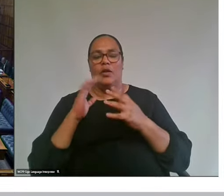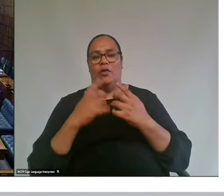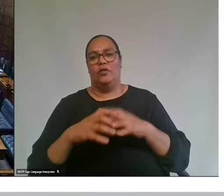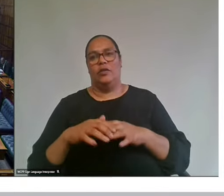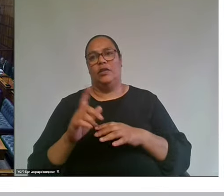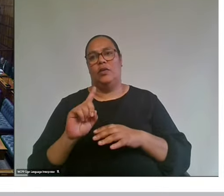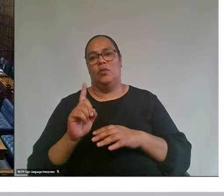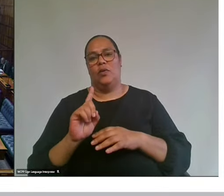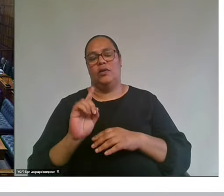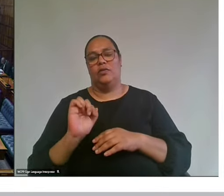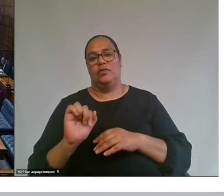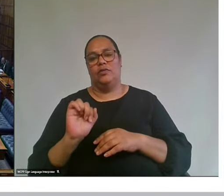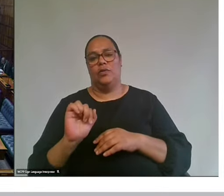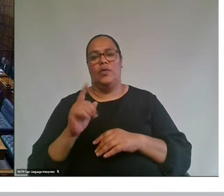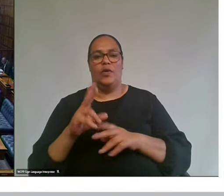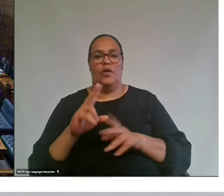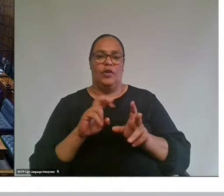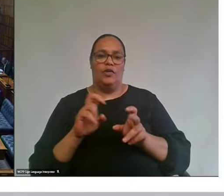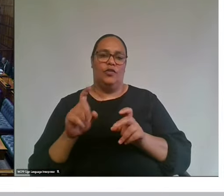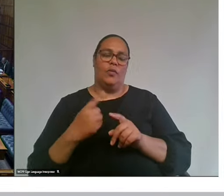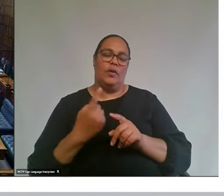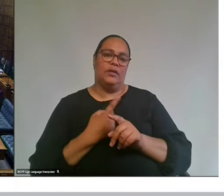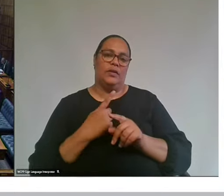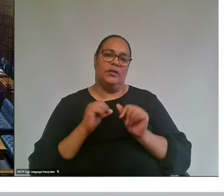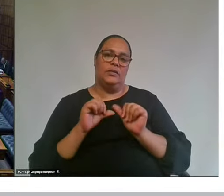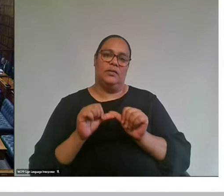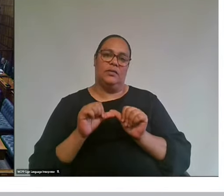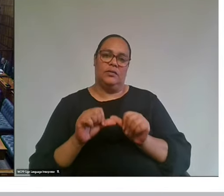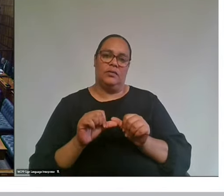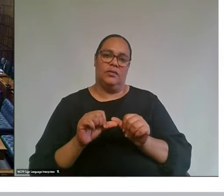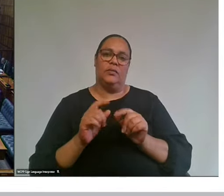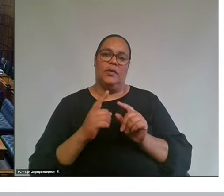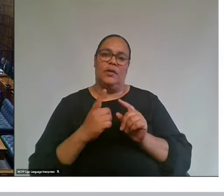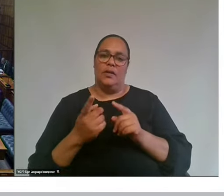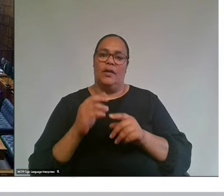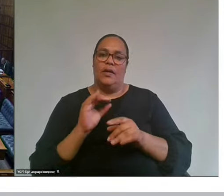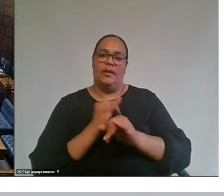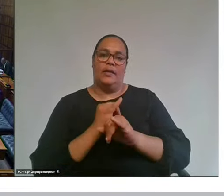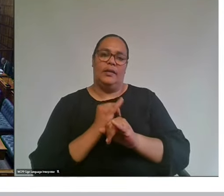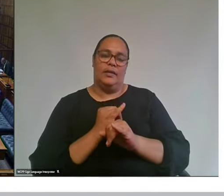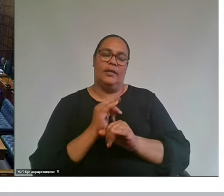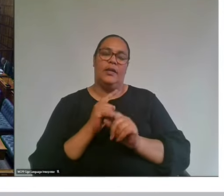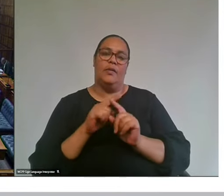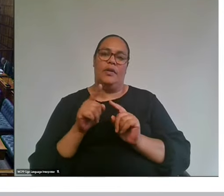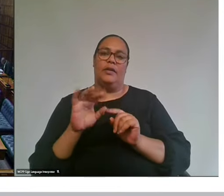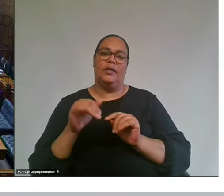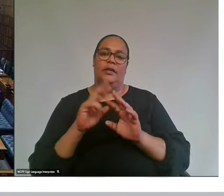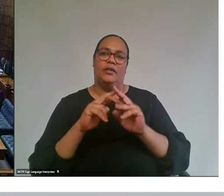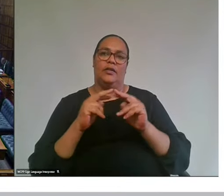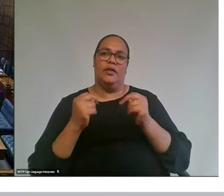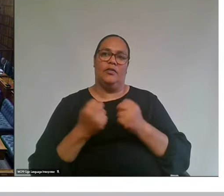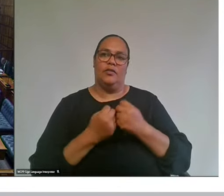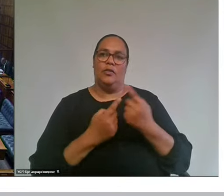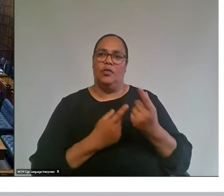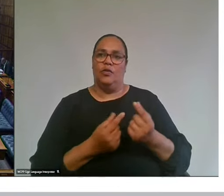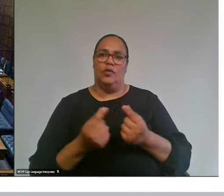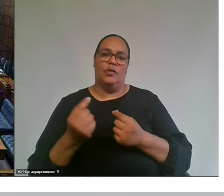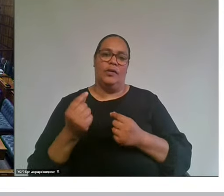that um the issue of self self- sustainability of State own entities is a national